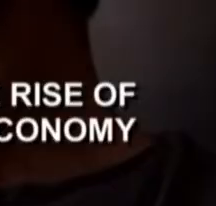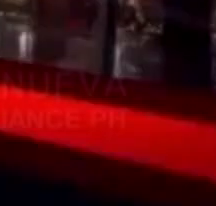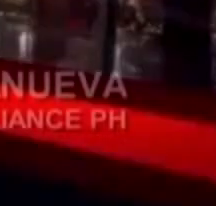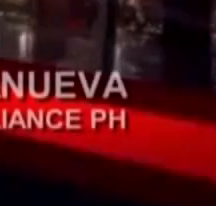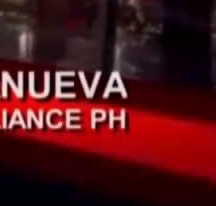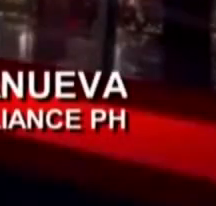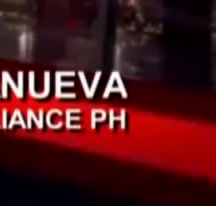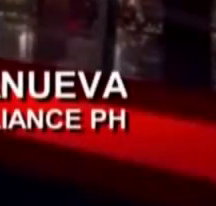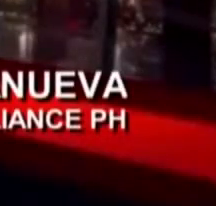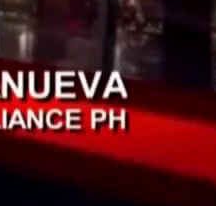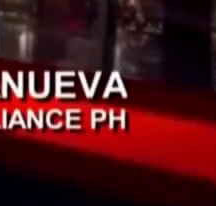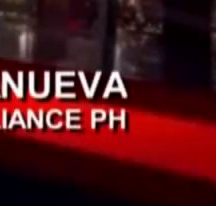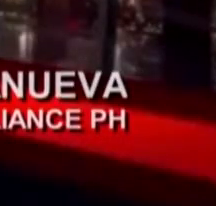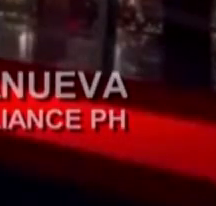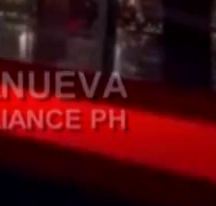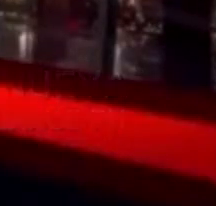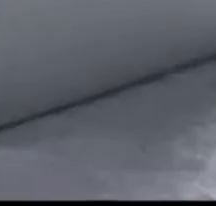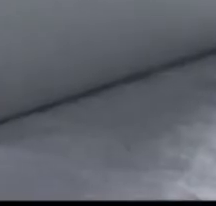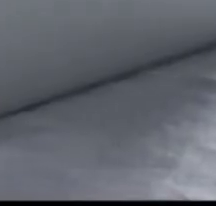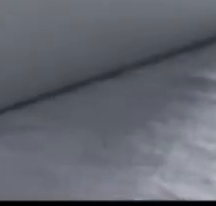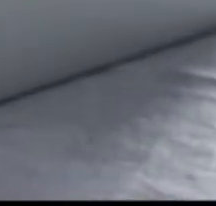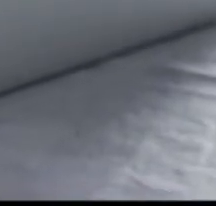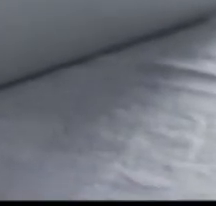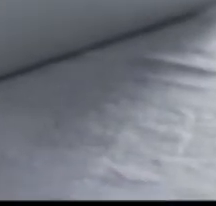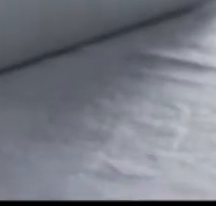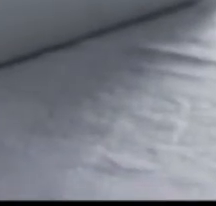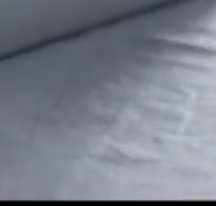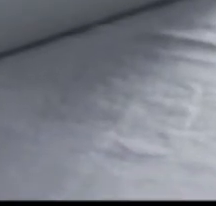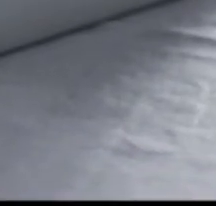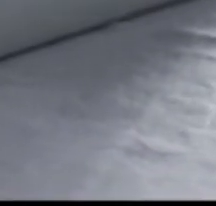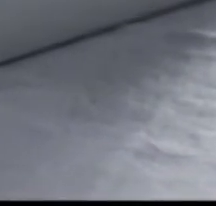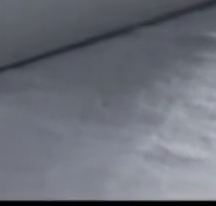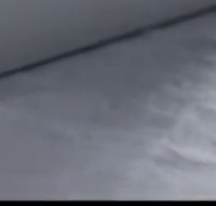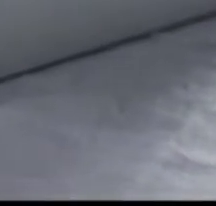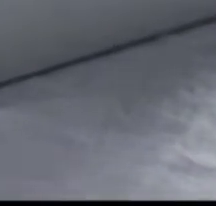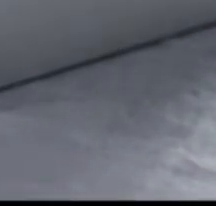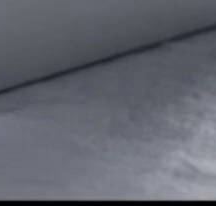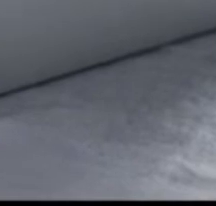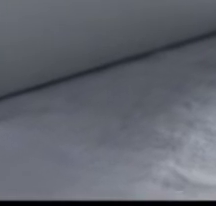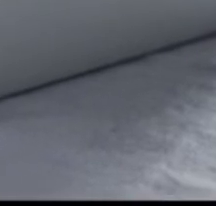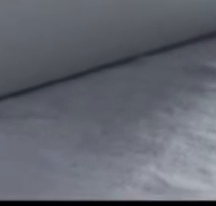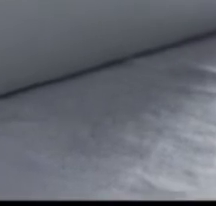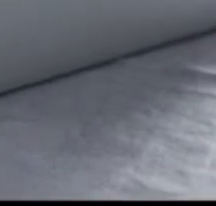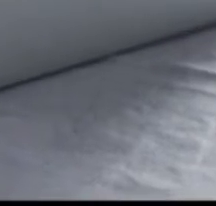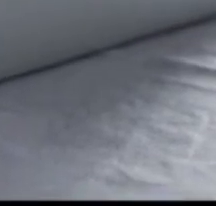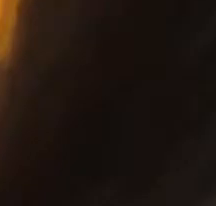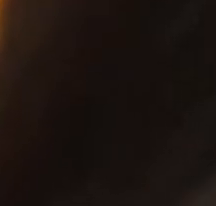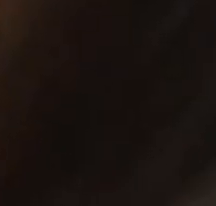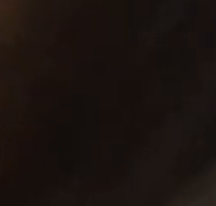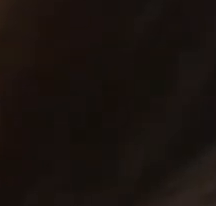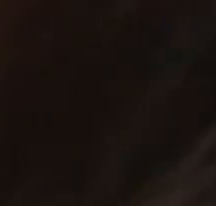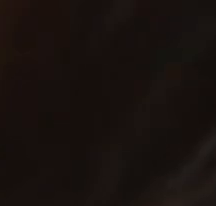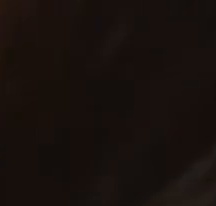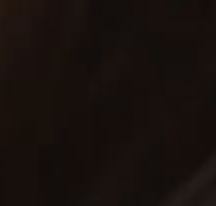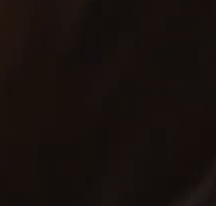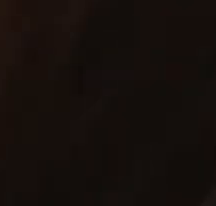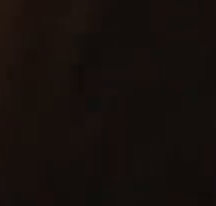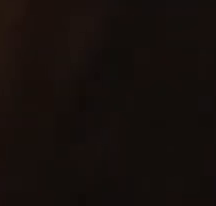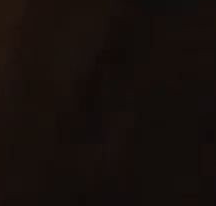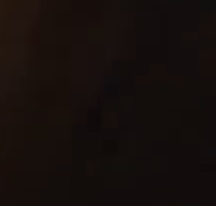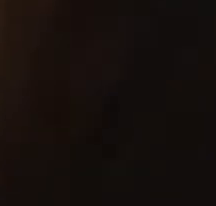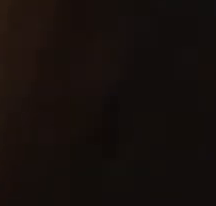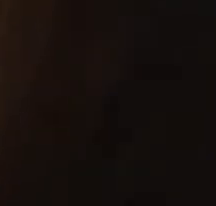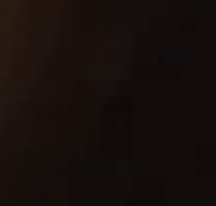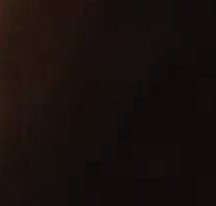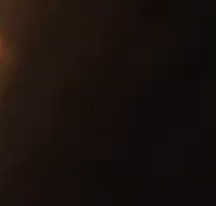etc. So it further accelerated the adoption of consumers of digital channels.